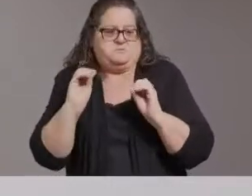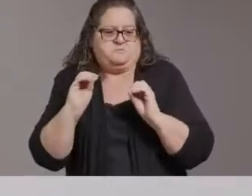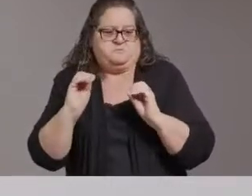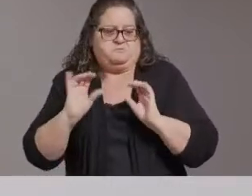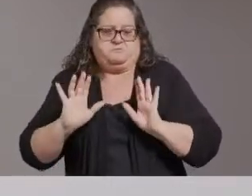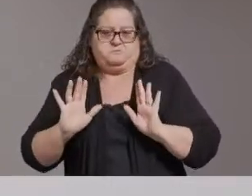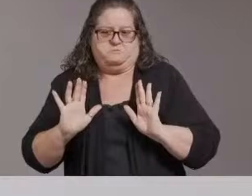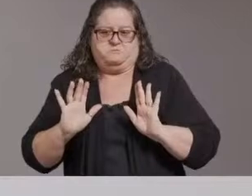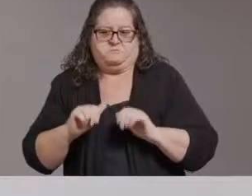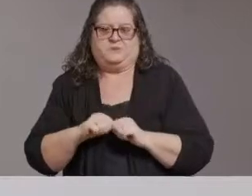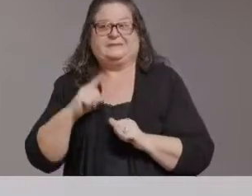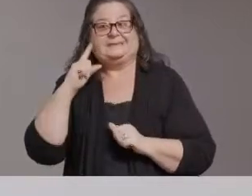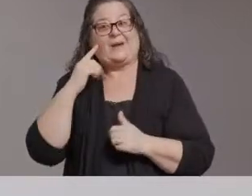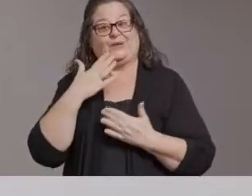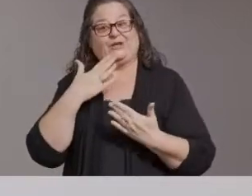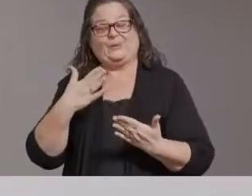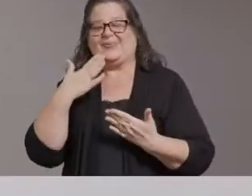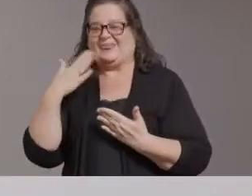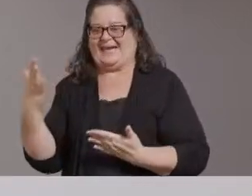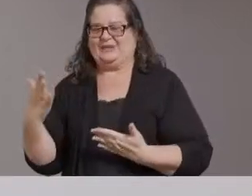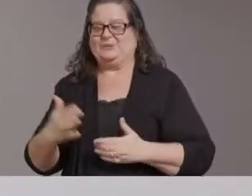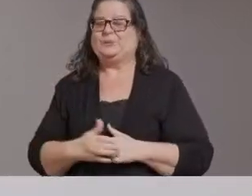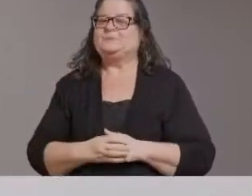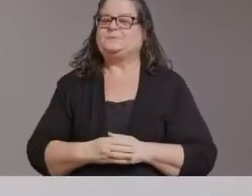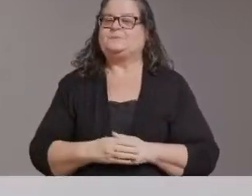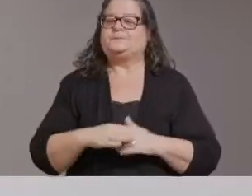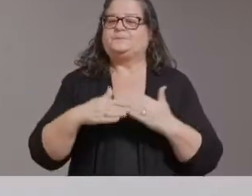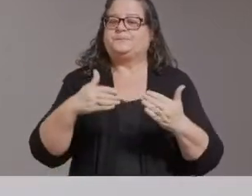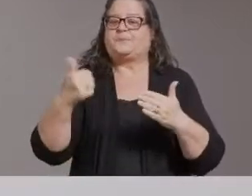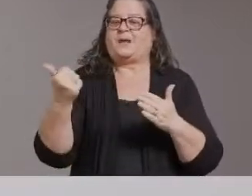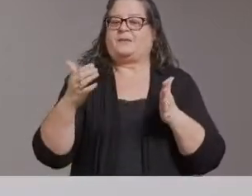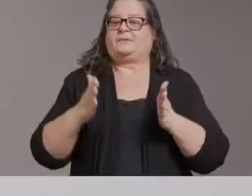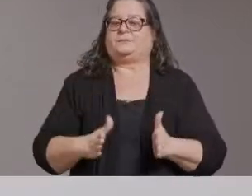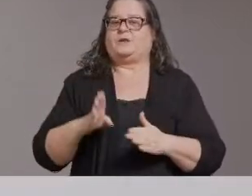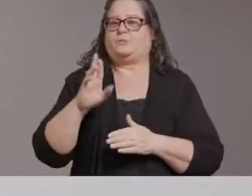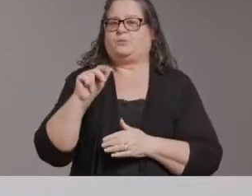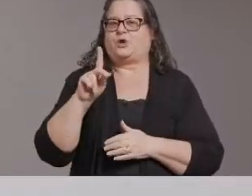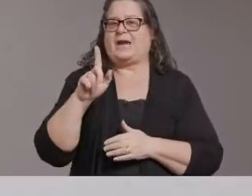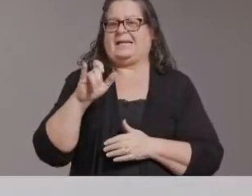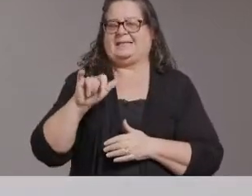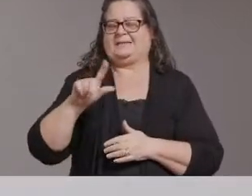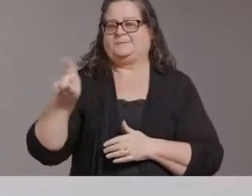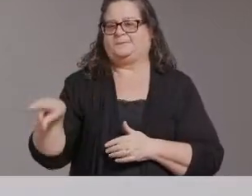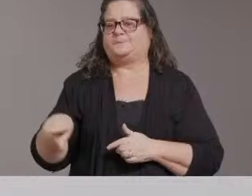You're welcome. Next is Brittany. Hi, Brittany.